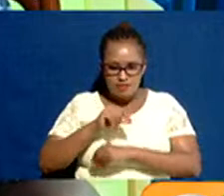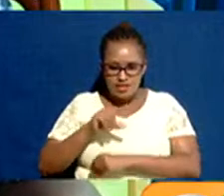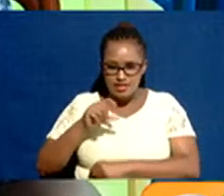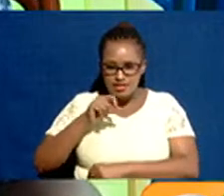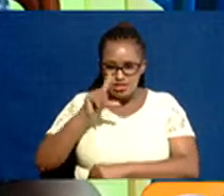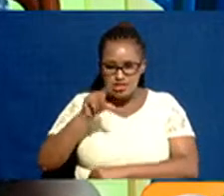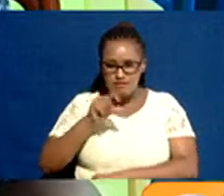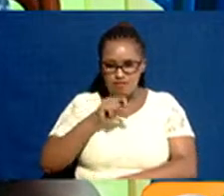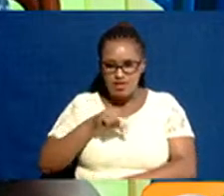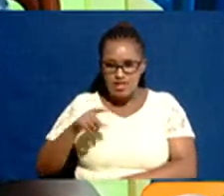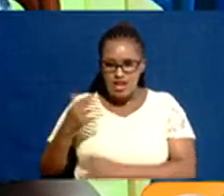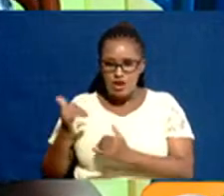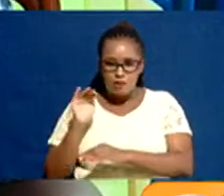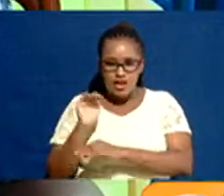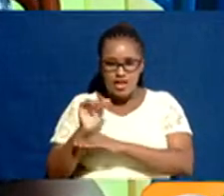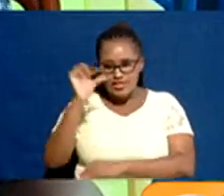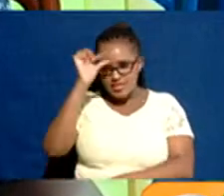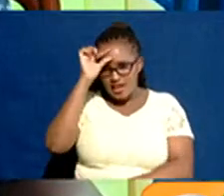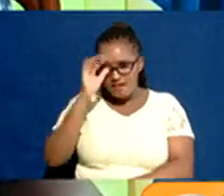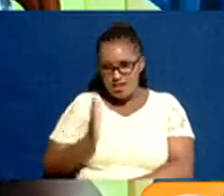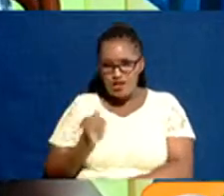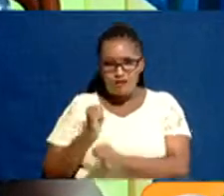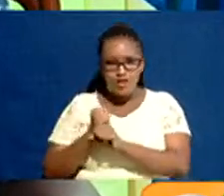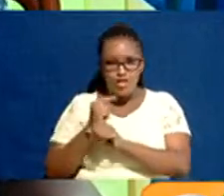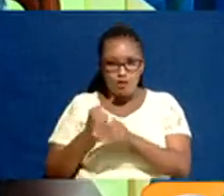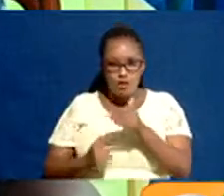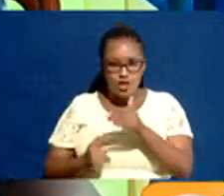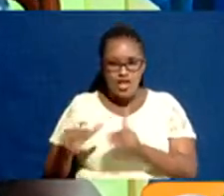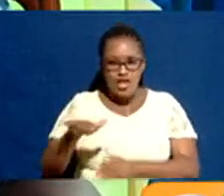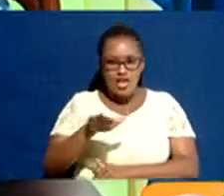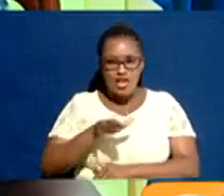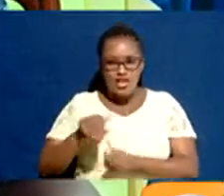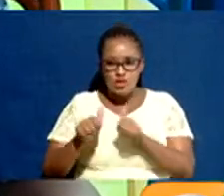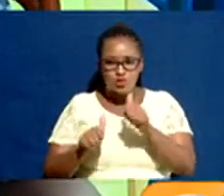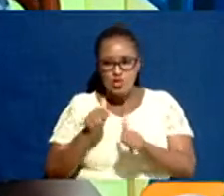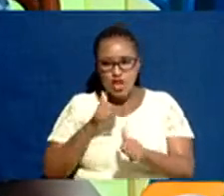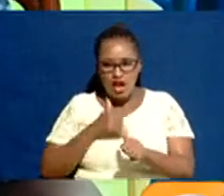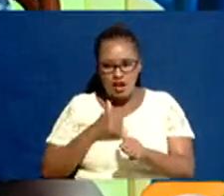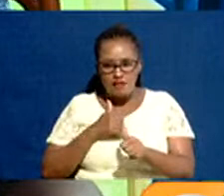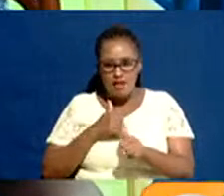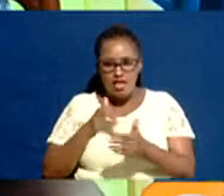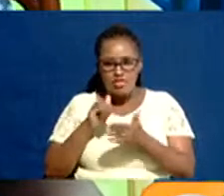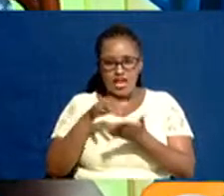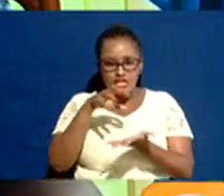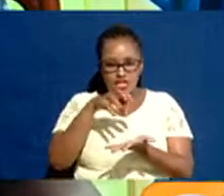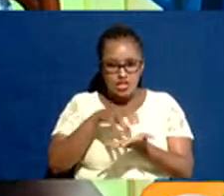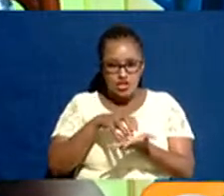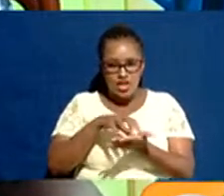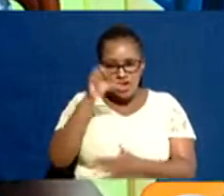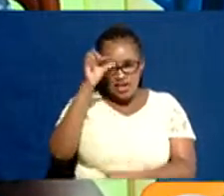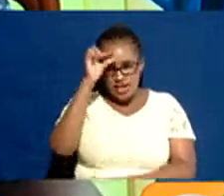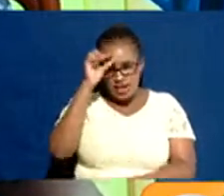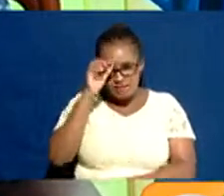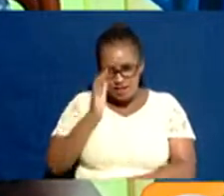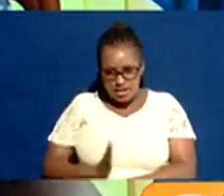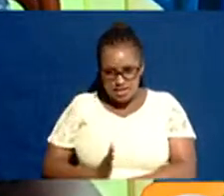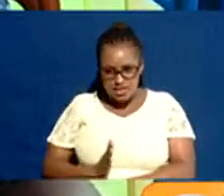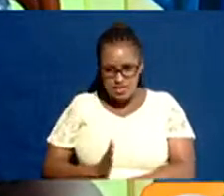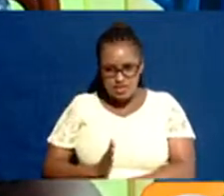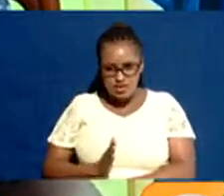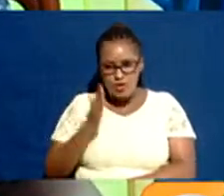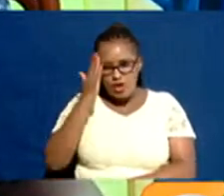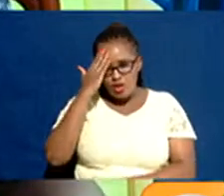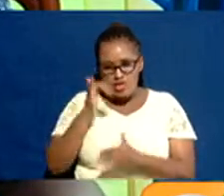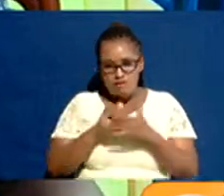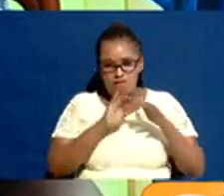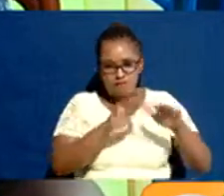have requested the governors to do, where we have National Cereals and Produce Board Depot, the governors, because agriculture is a devolved